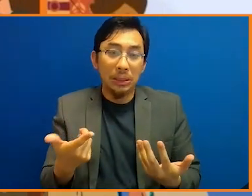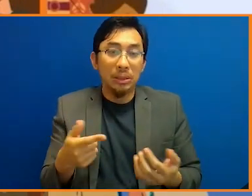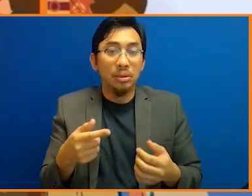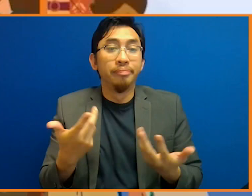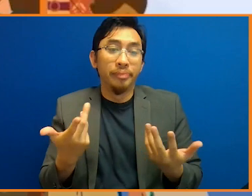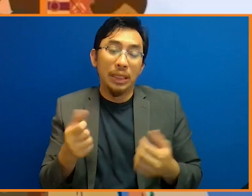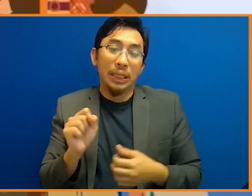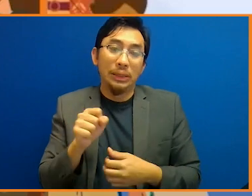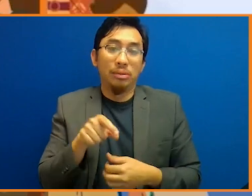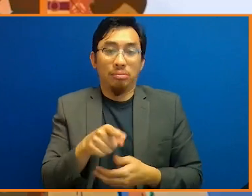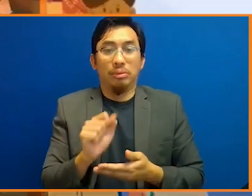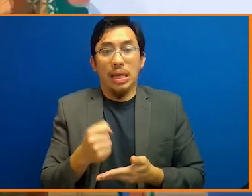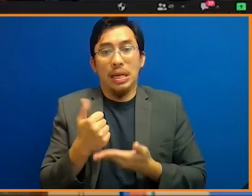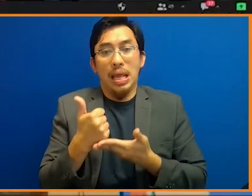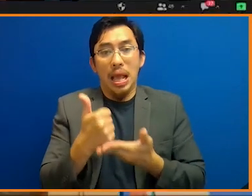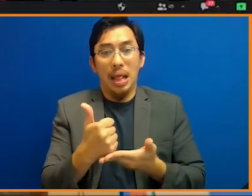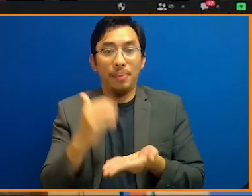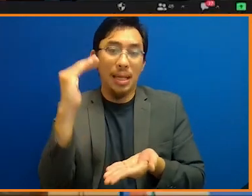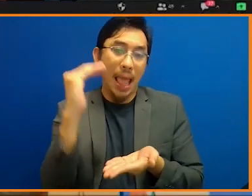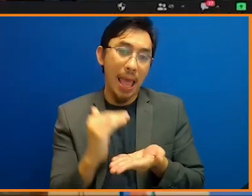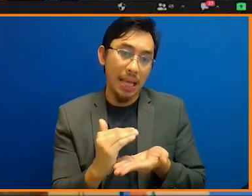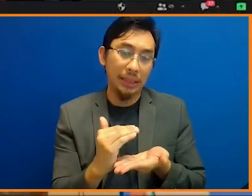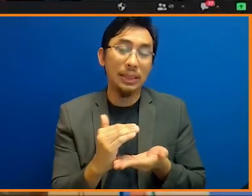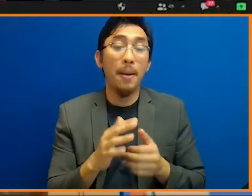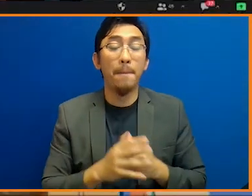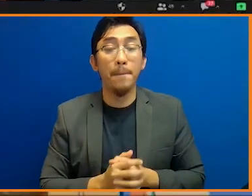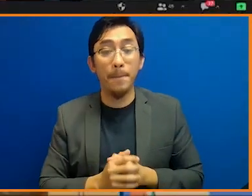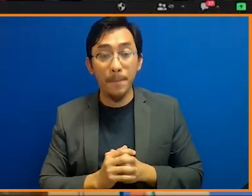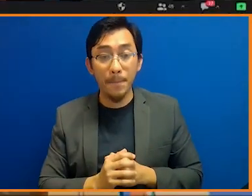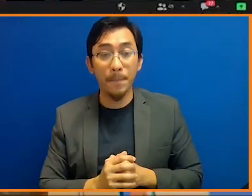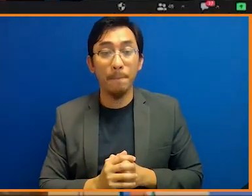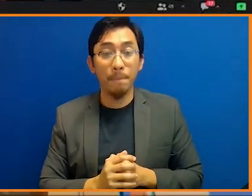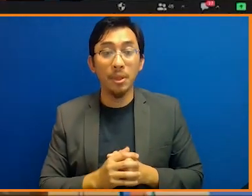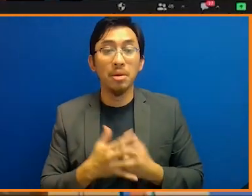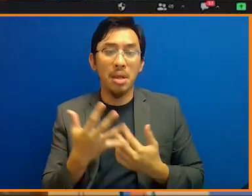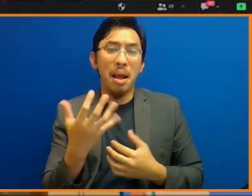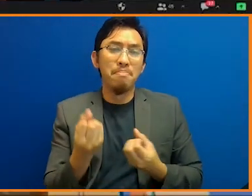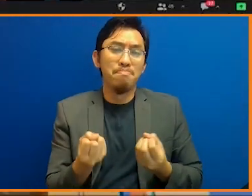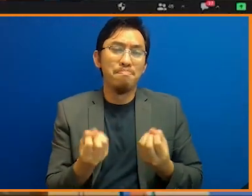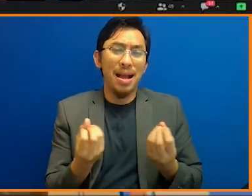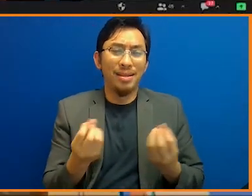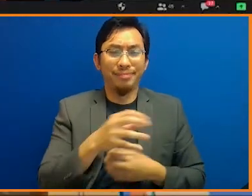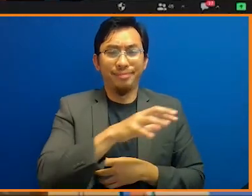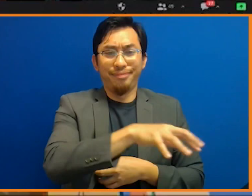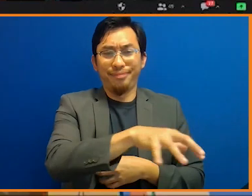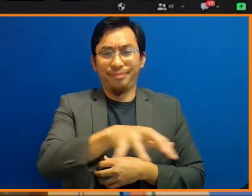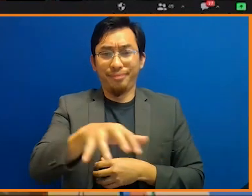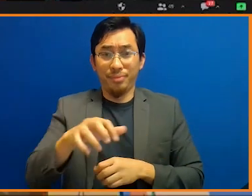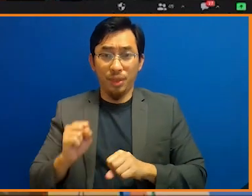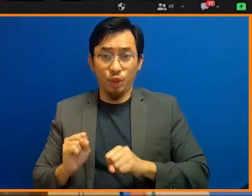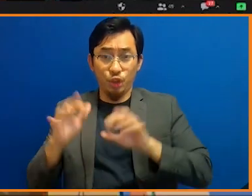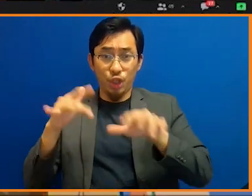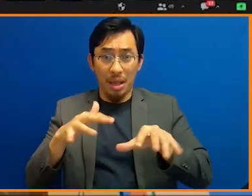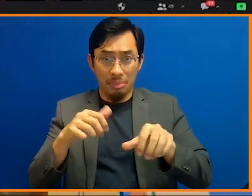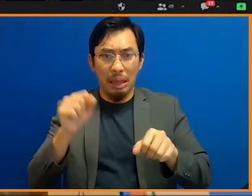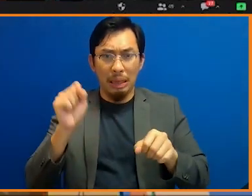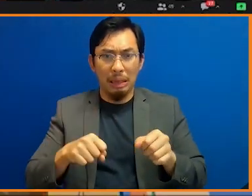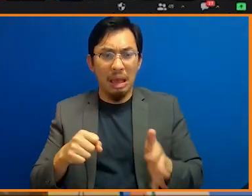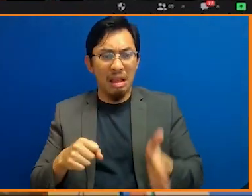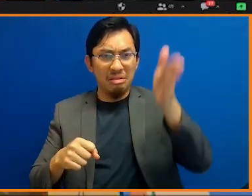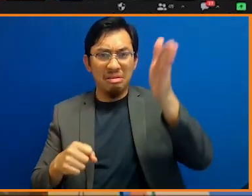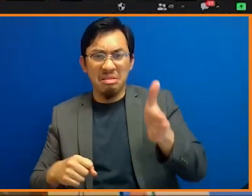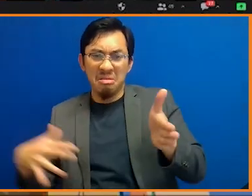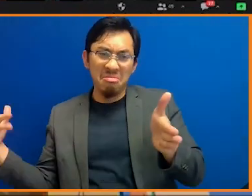why this could help to reduce the things. And also we also found that yeah, in many places where the